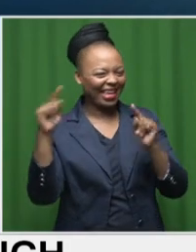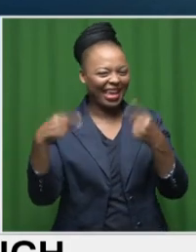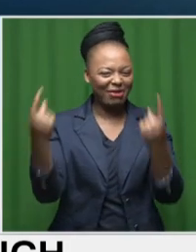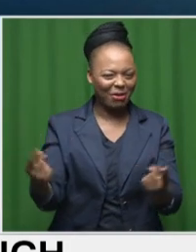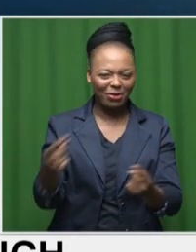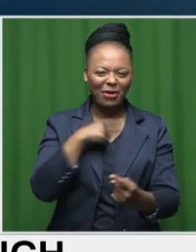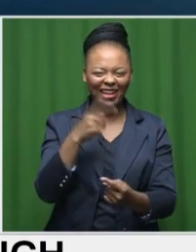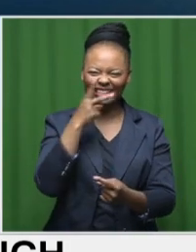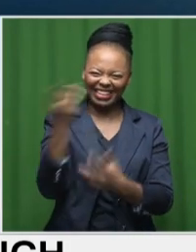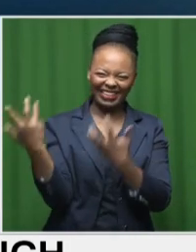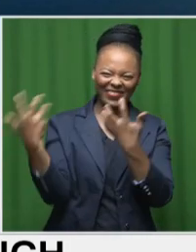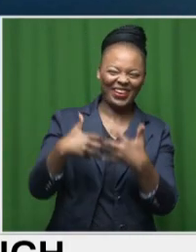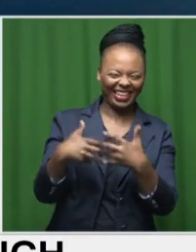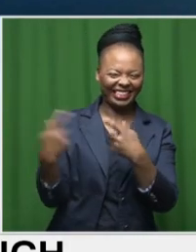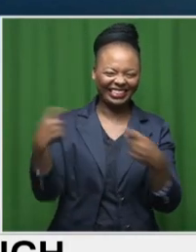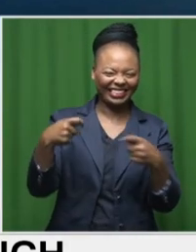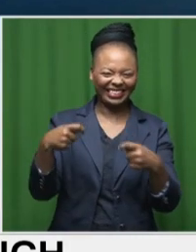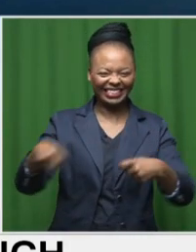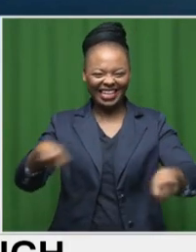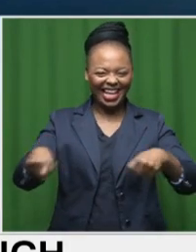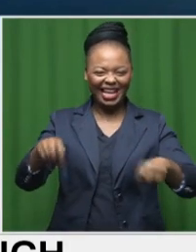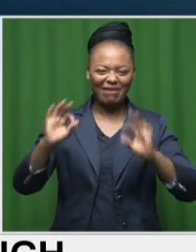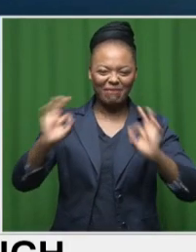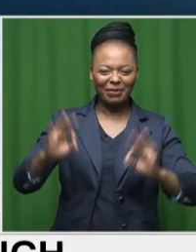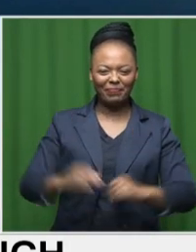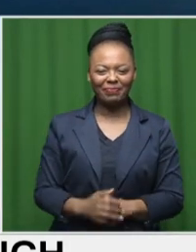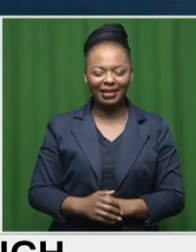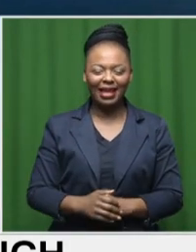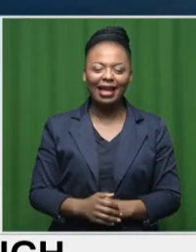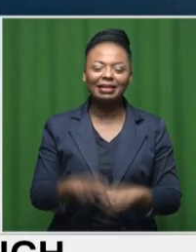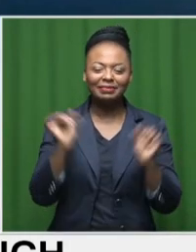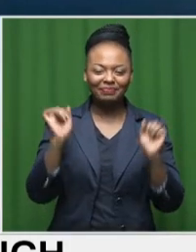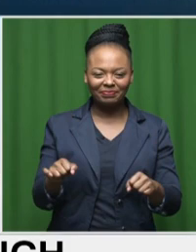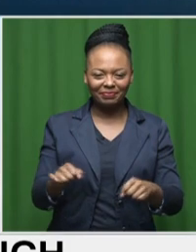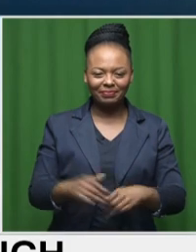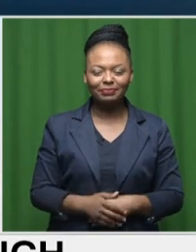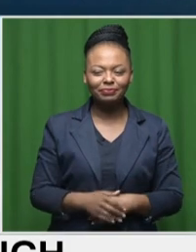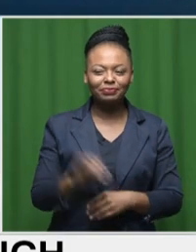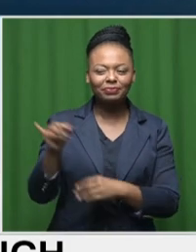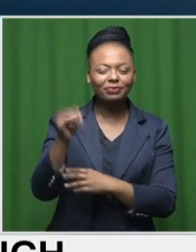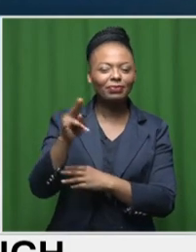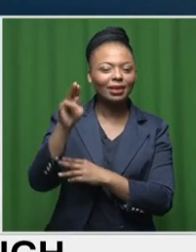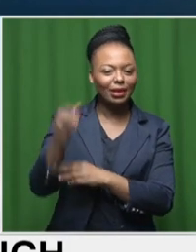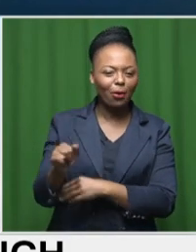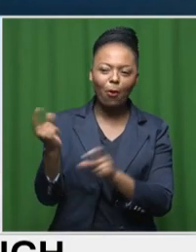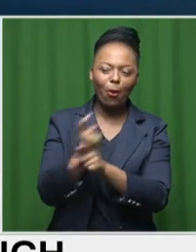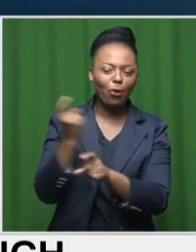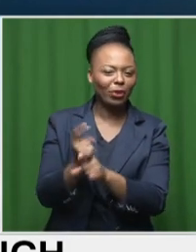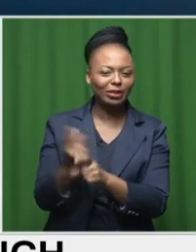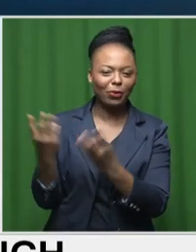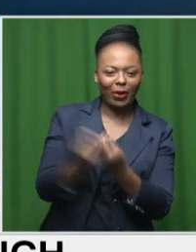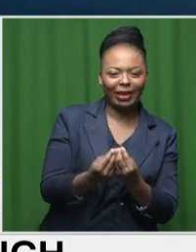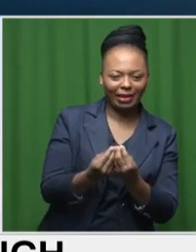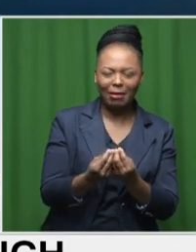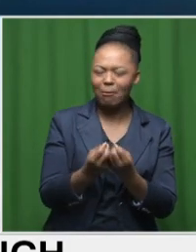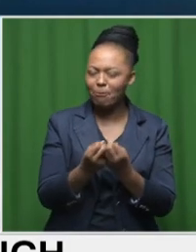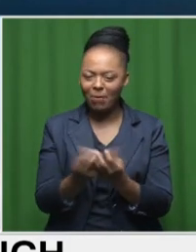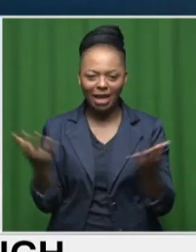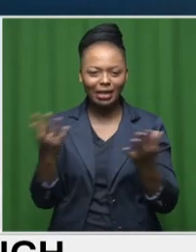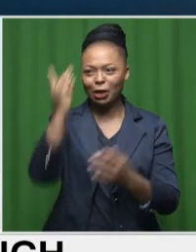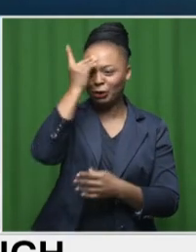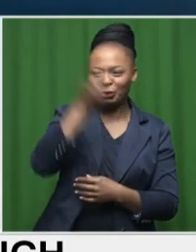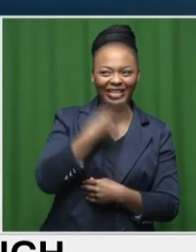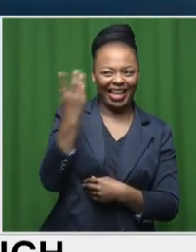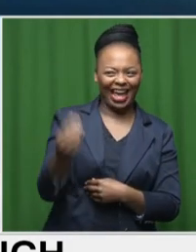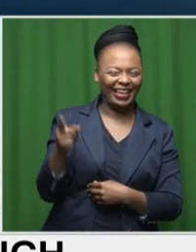can just feel the energy here, but I also suspect Julia has this with all of her Miss Worlds, and so she's got many daughters that